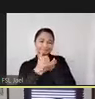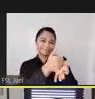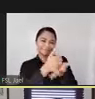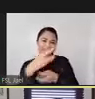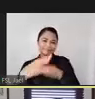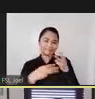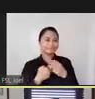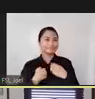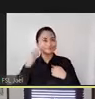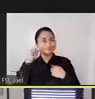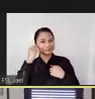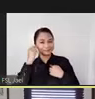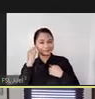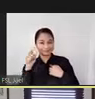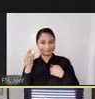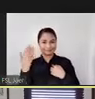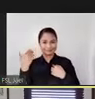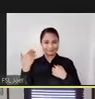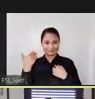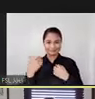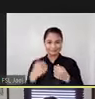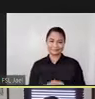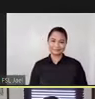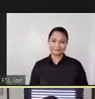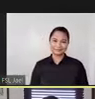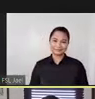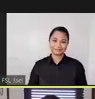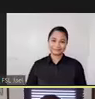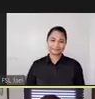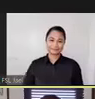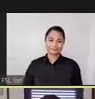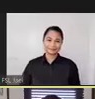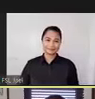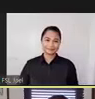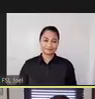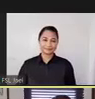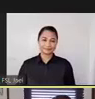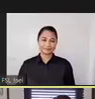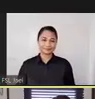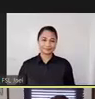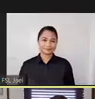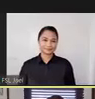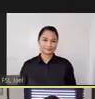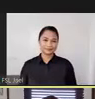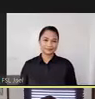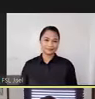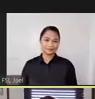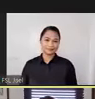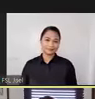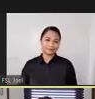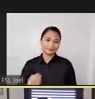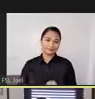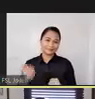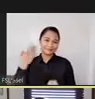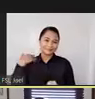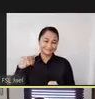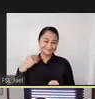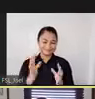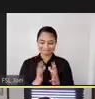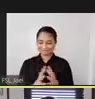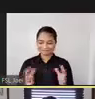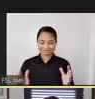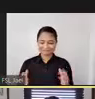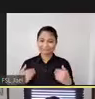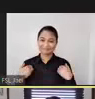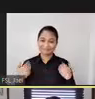So I was very young when the way that people treat the environment became an issue. In a webinar, which